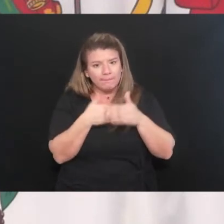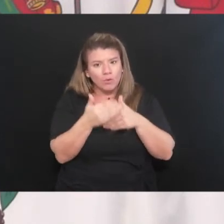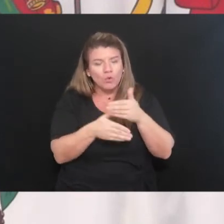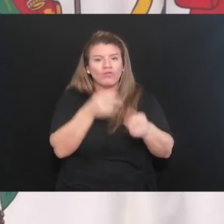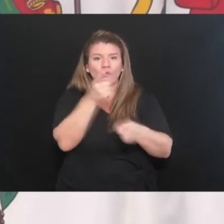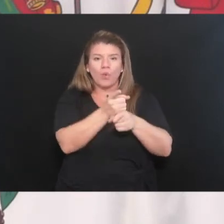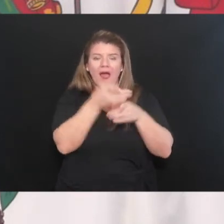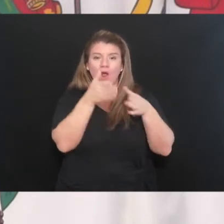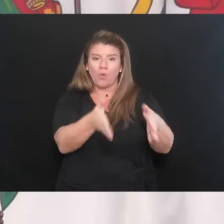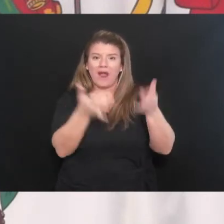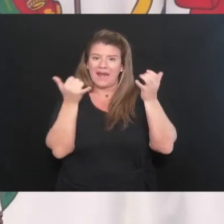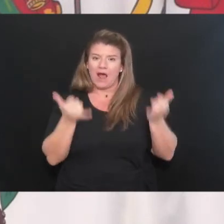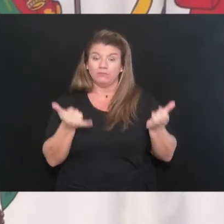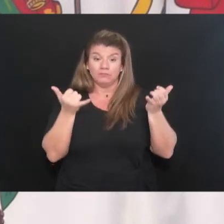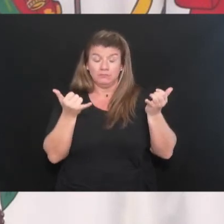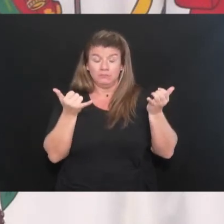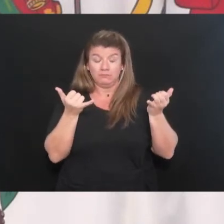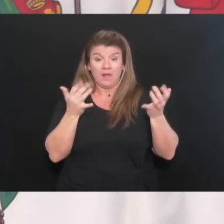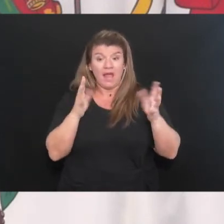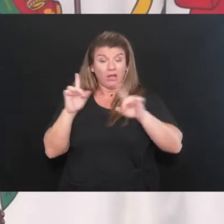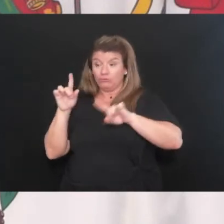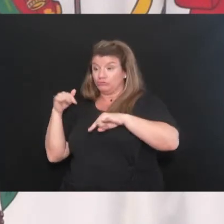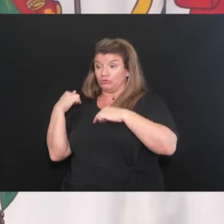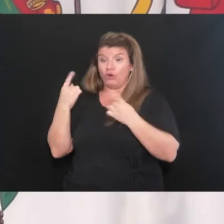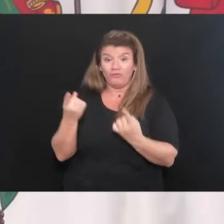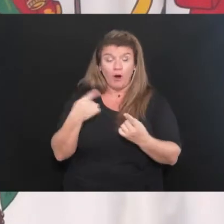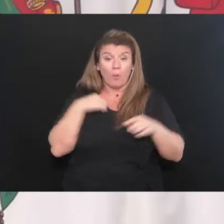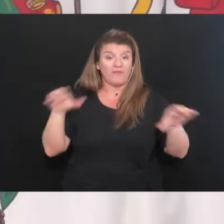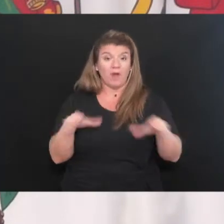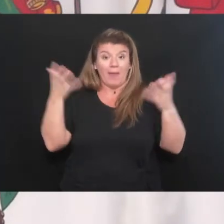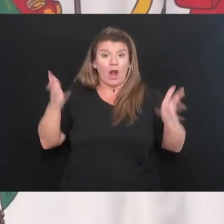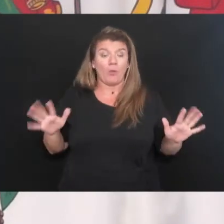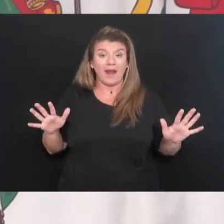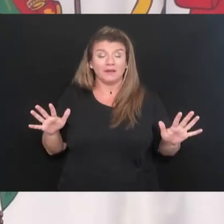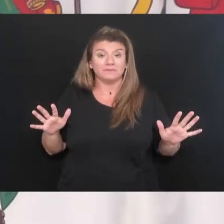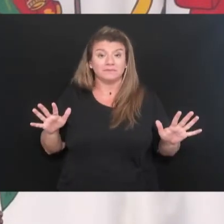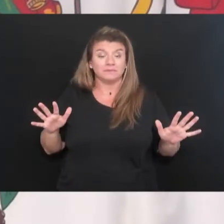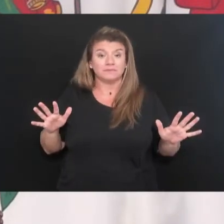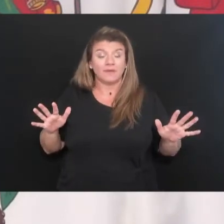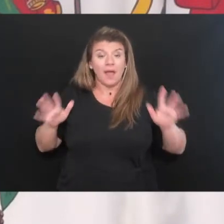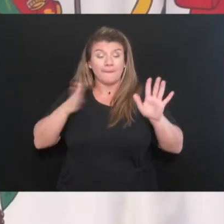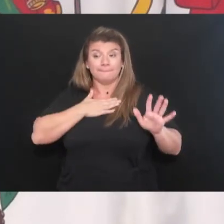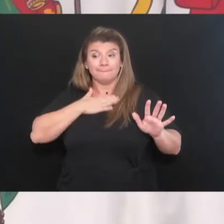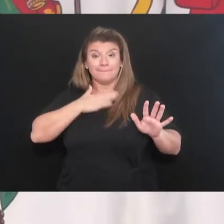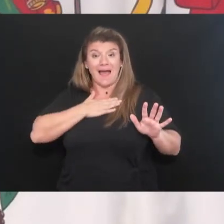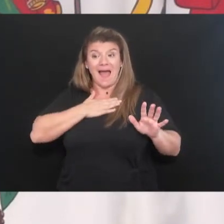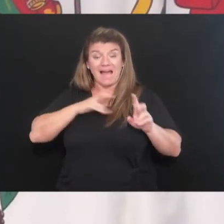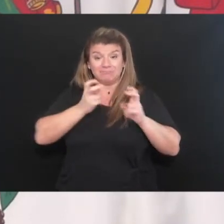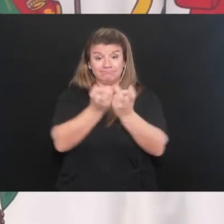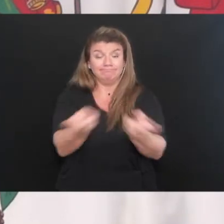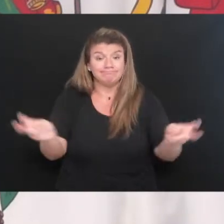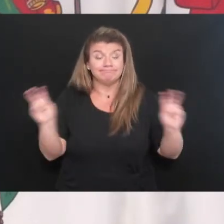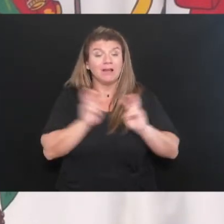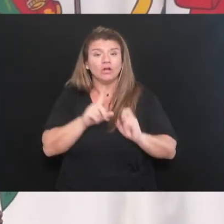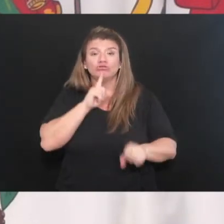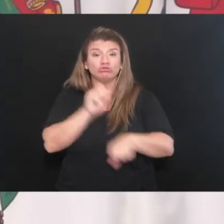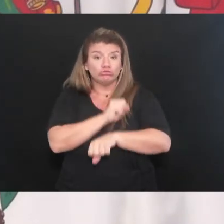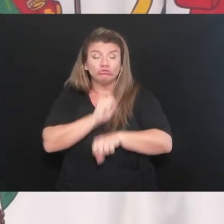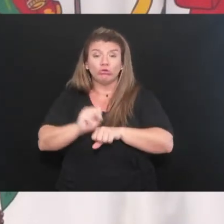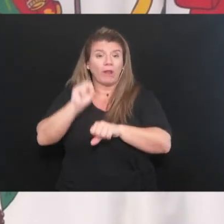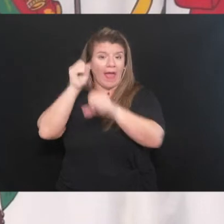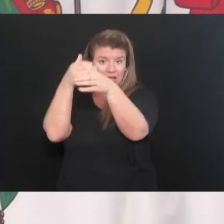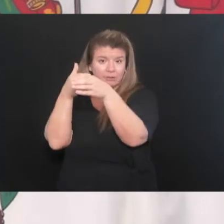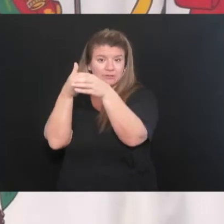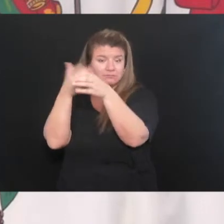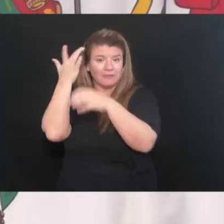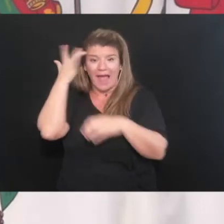now. And that's what we've done. That's what we've done all along. I've surrounded myself with experts beyond belief. They're